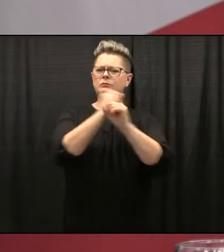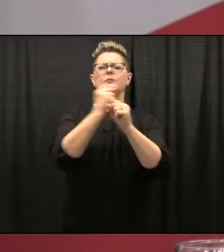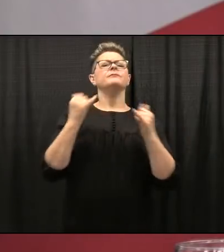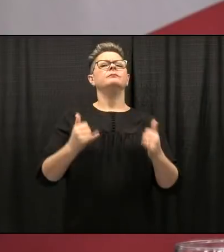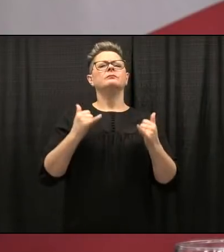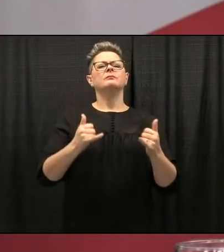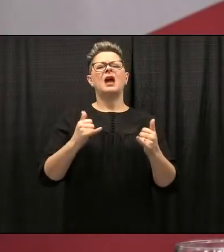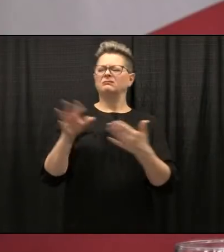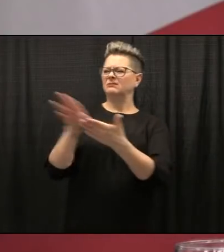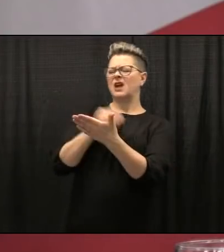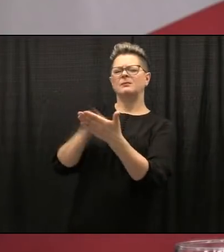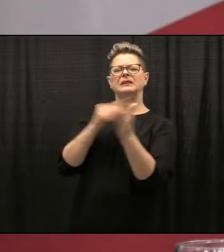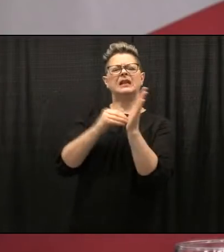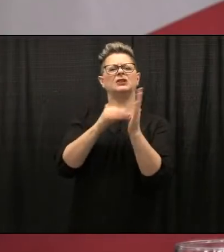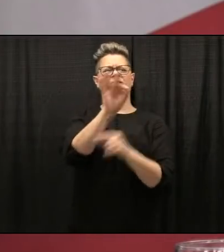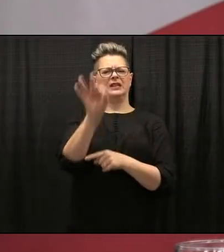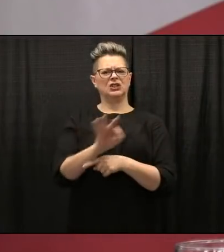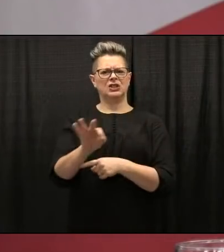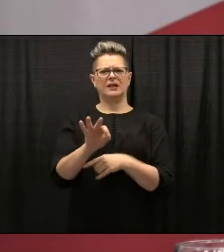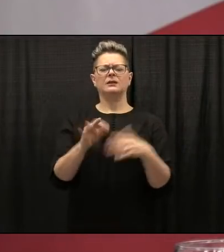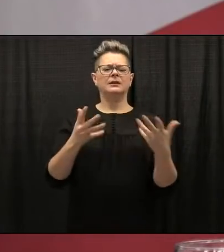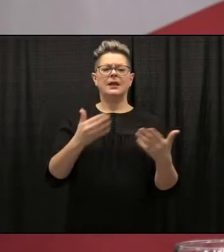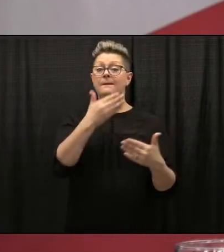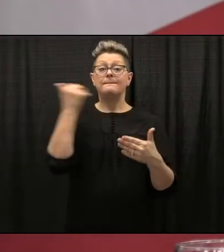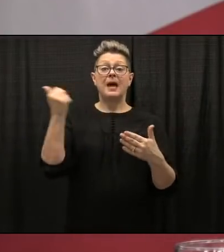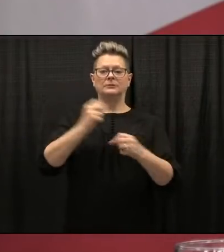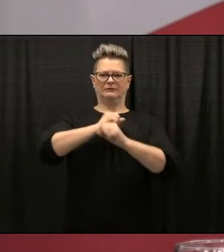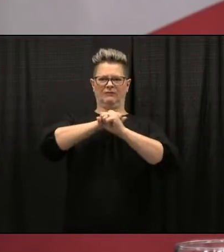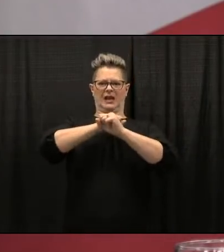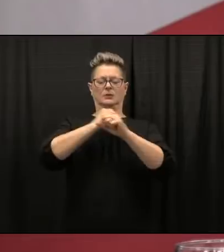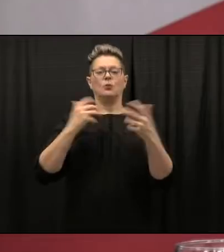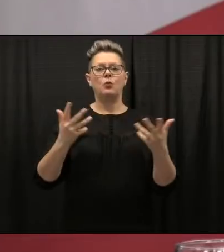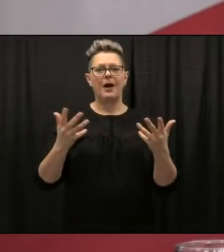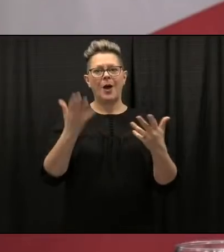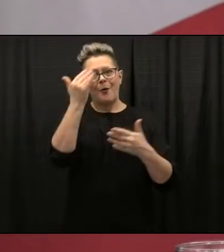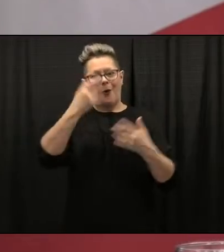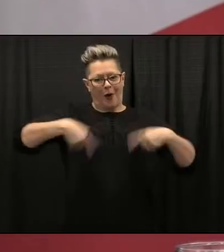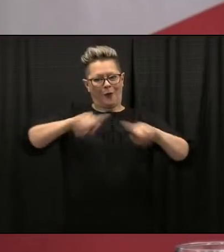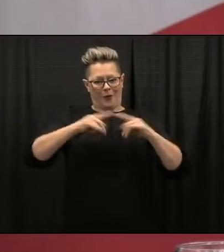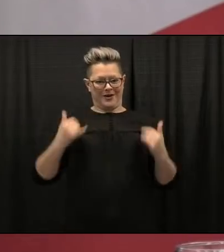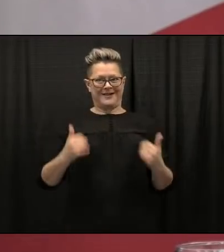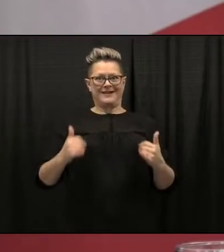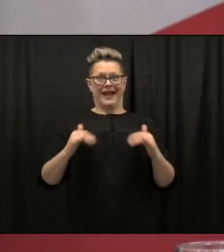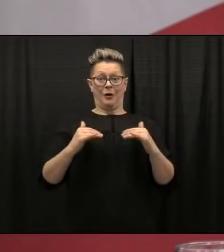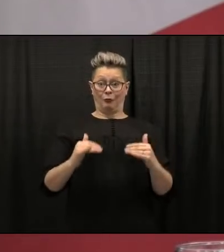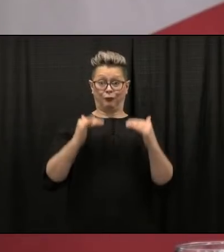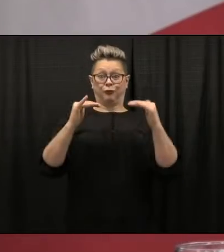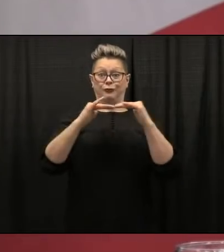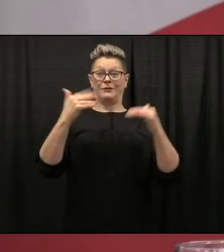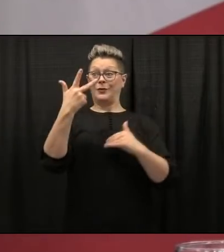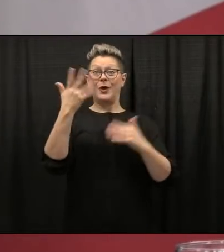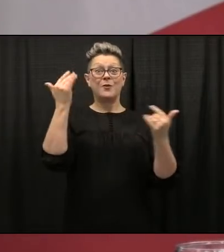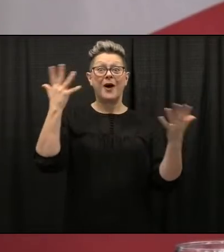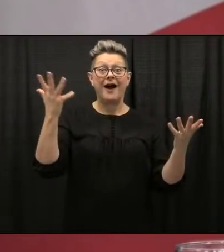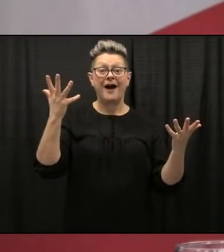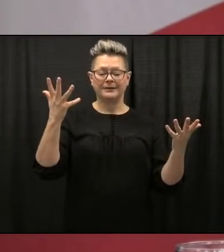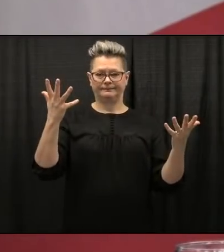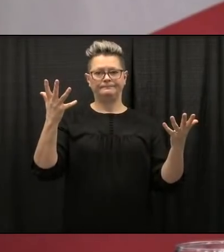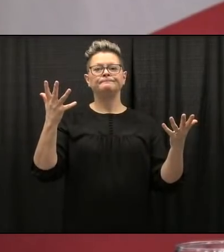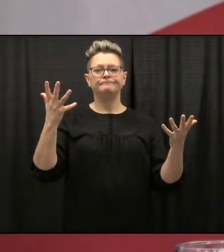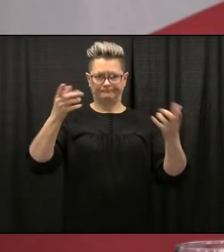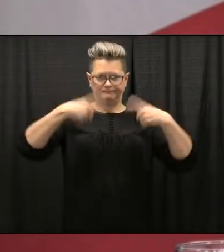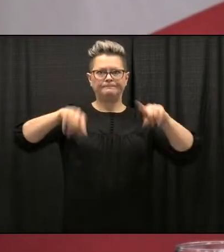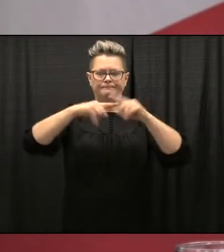repeating what Dr. Fitzgerald said. Our best defence and the reason we are in the good position we're in at the moment has been the uptake of